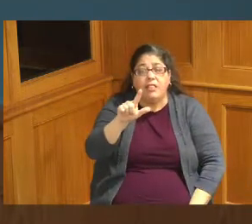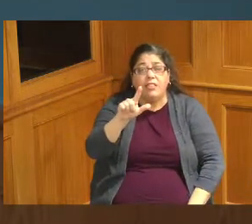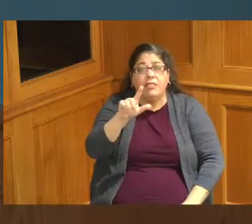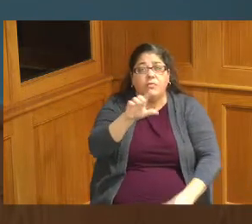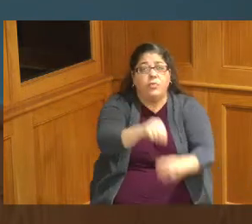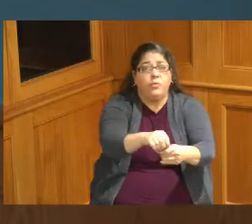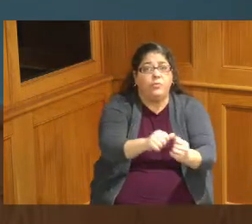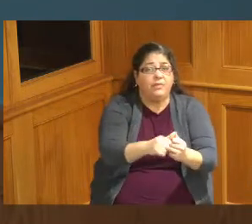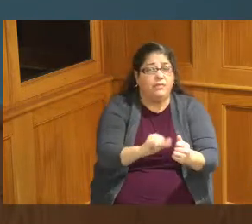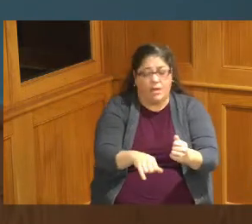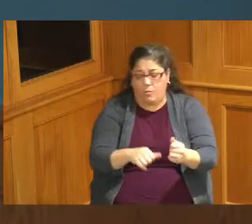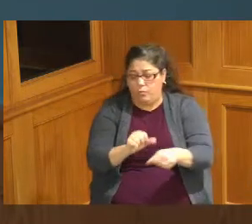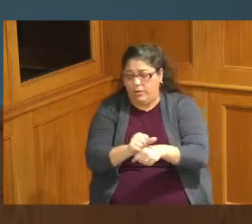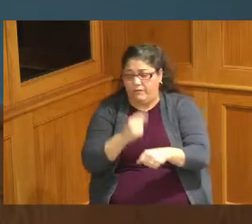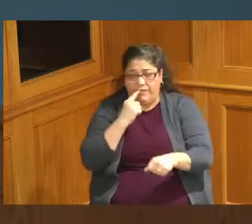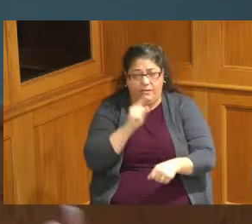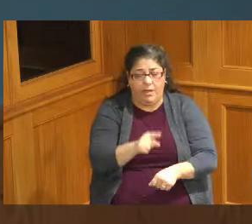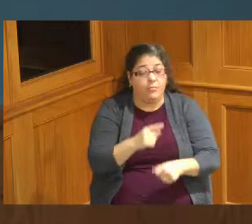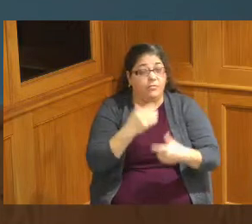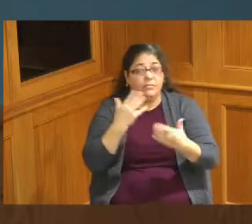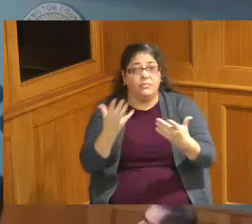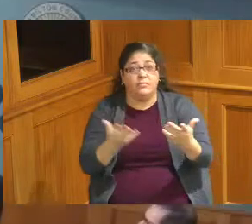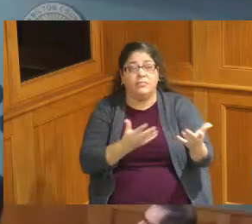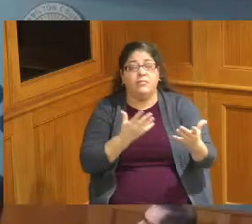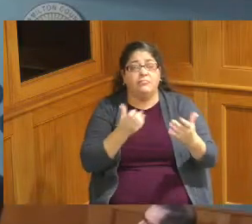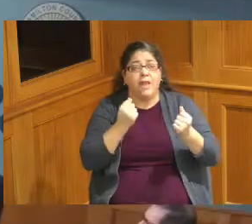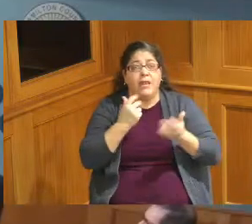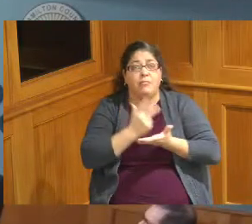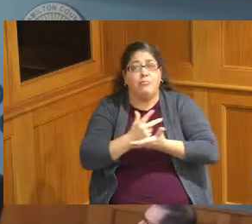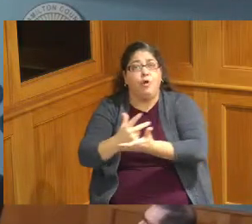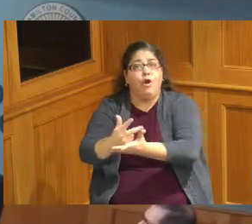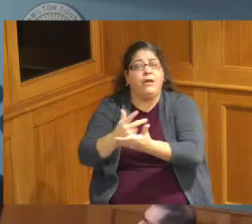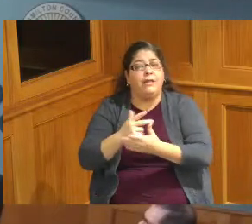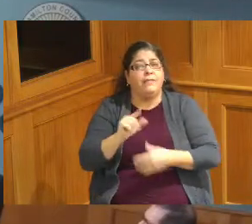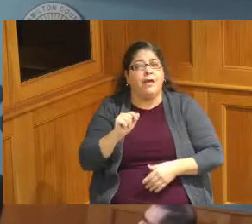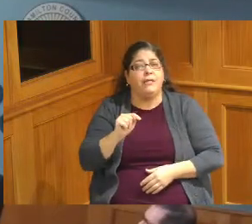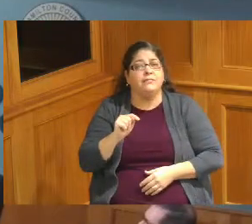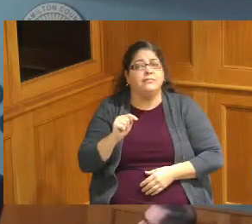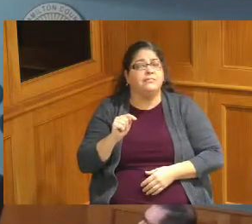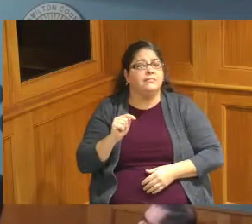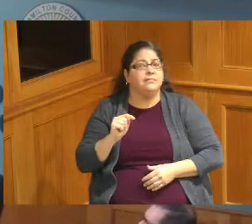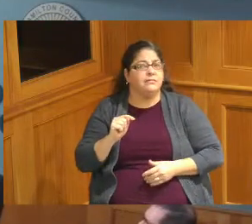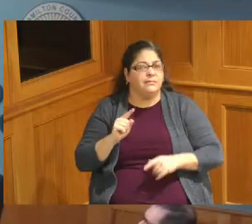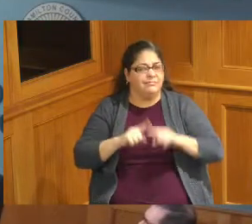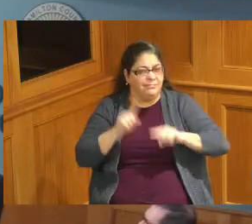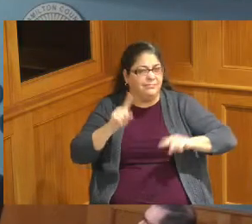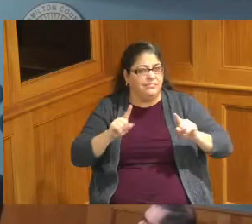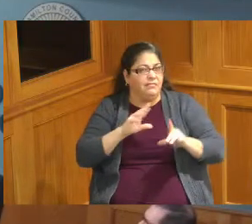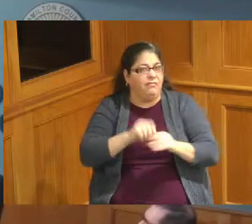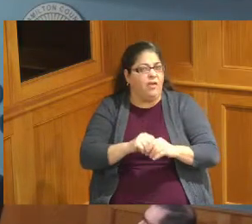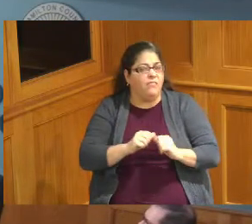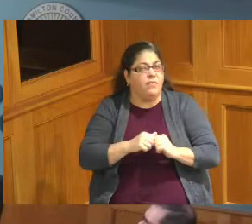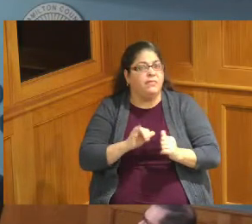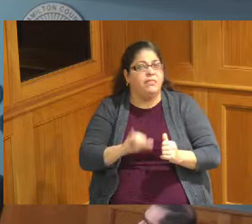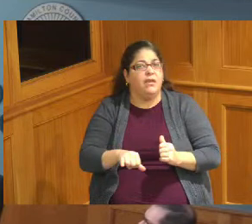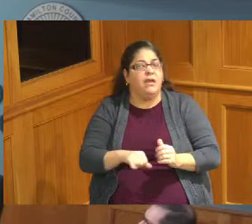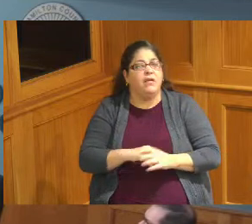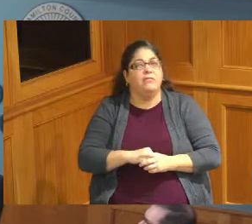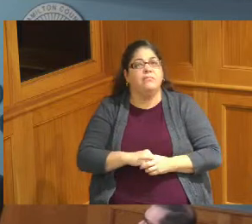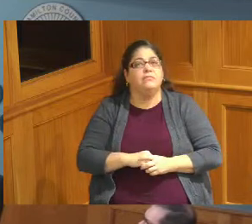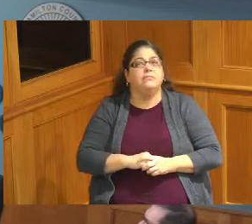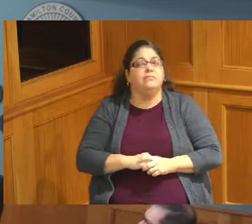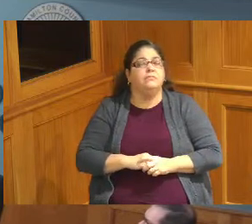them? Are we doing, I guess, more, we got a lot of stuff, parking lots, different things that we're doing. Some things may be coming